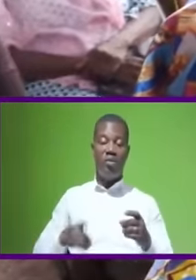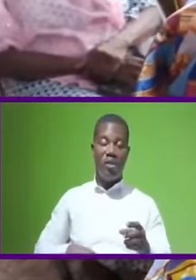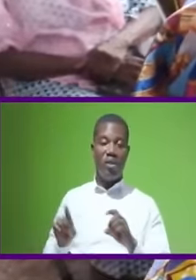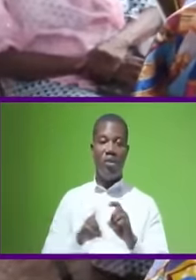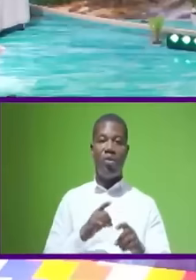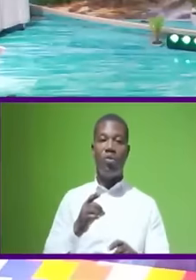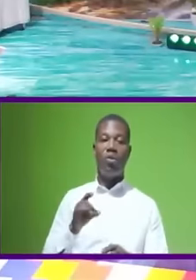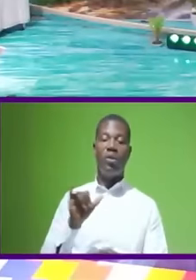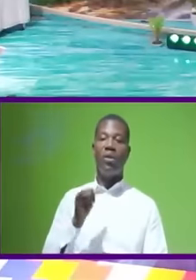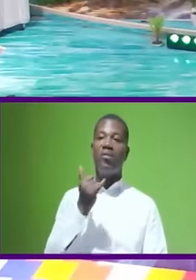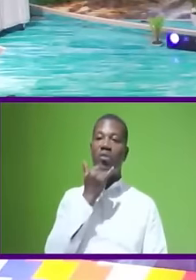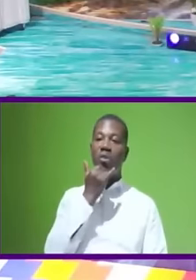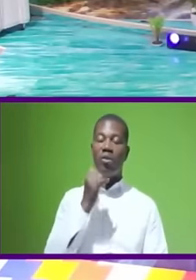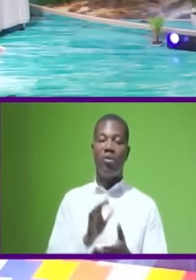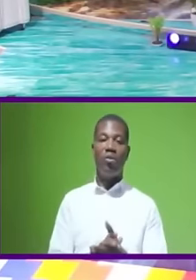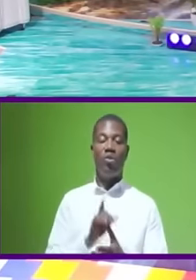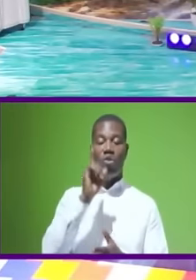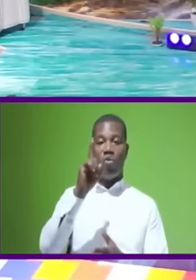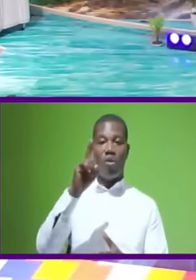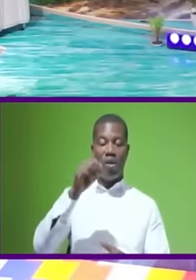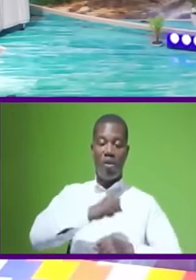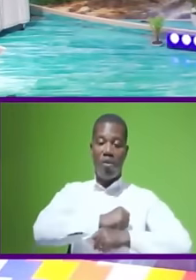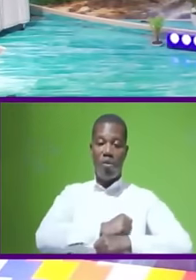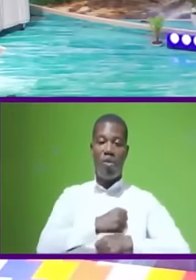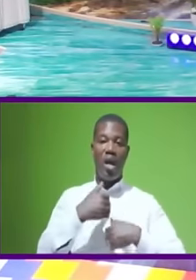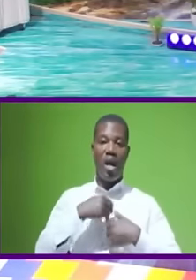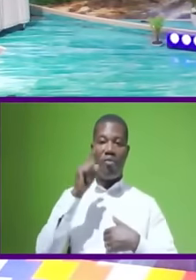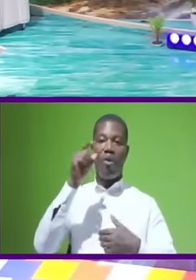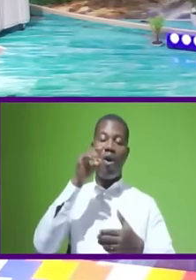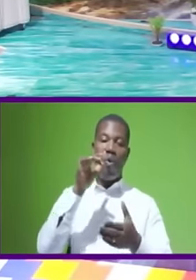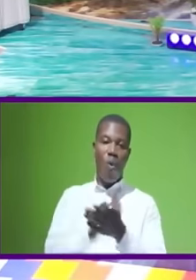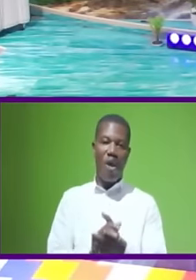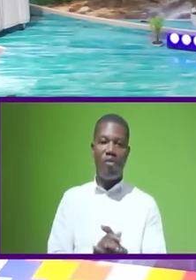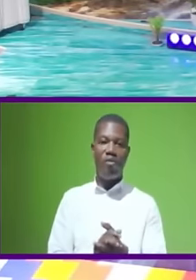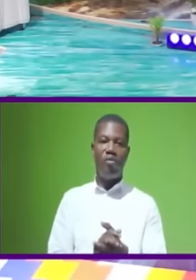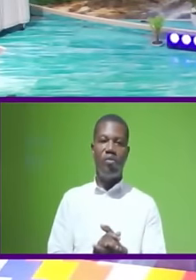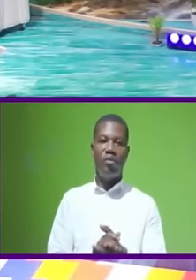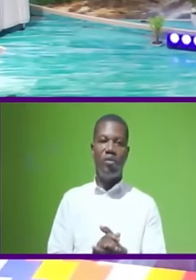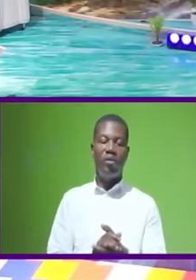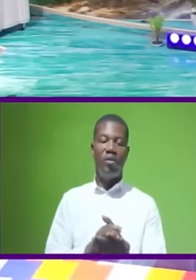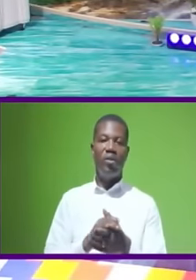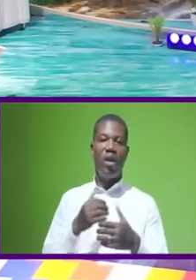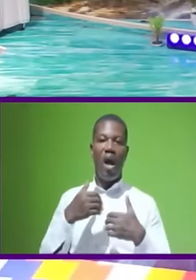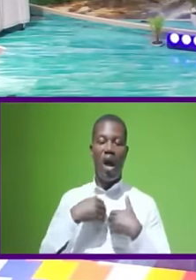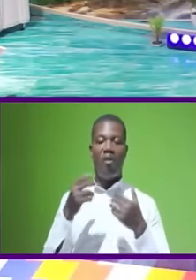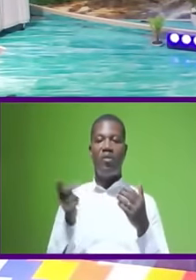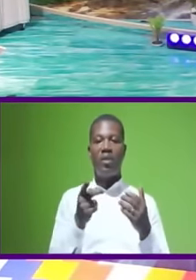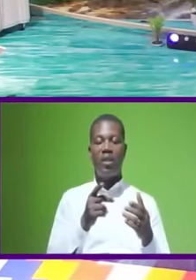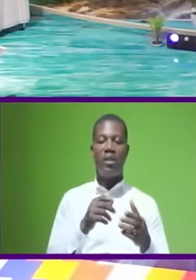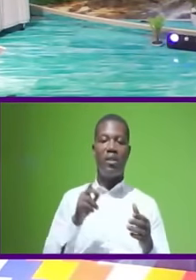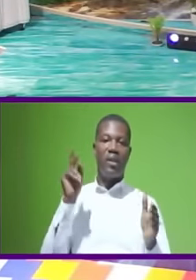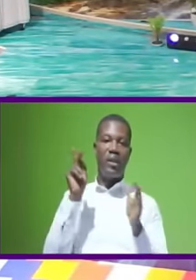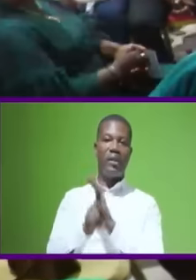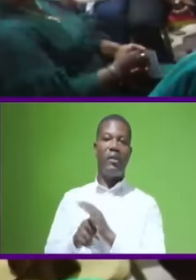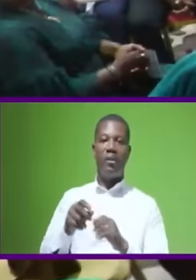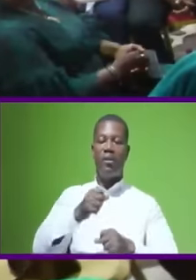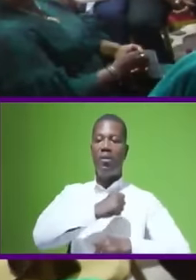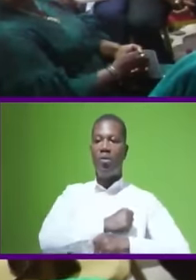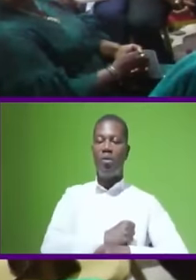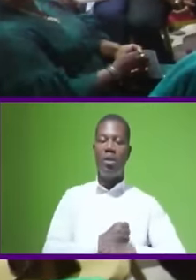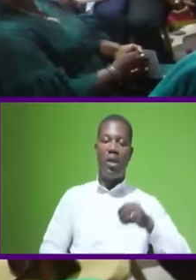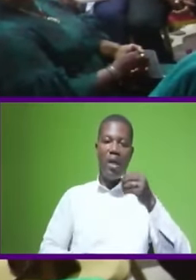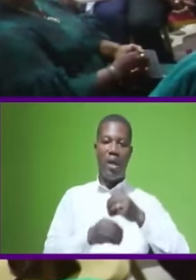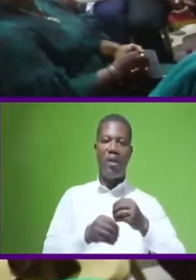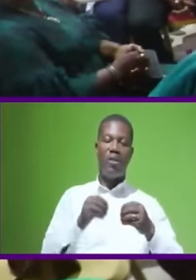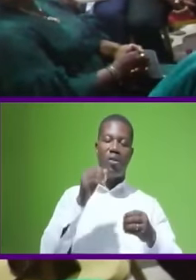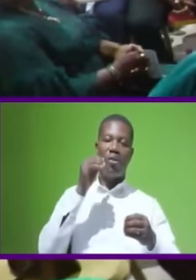and now we'll watch kum chogen in again the kaonu an yerem pempem. So you that have been